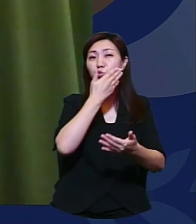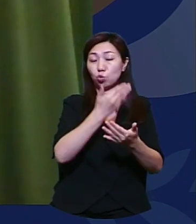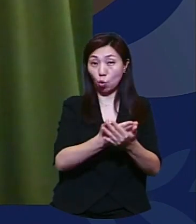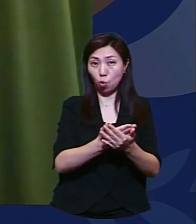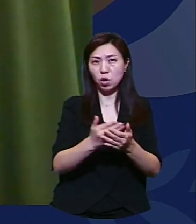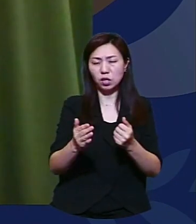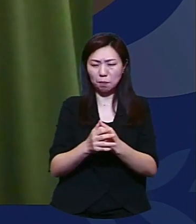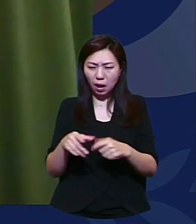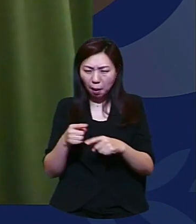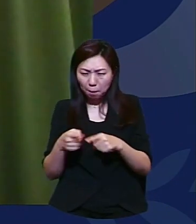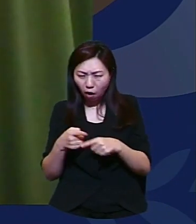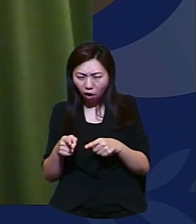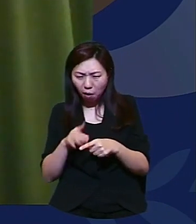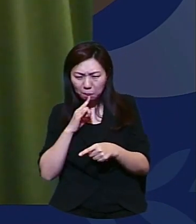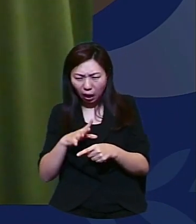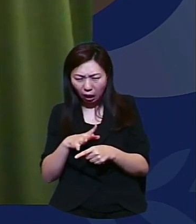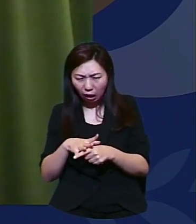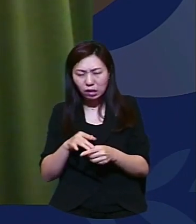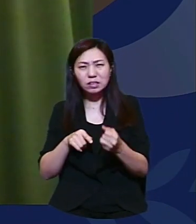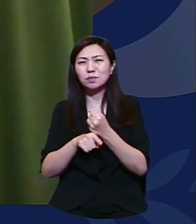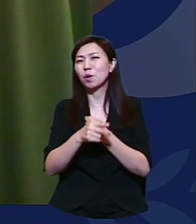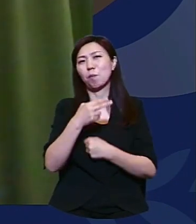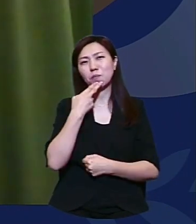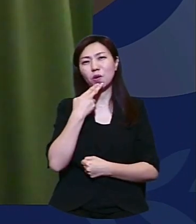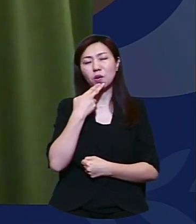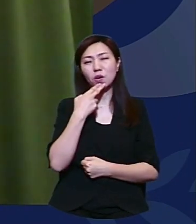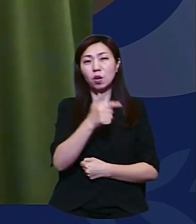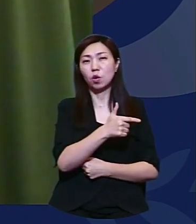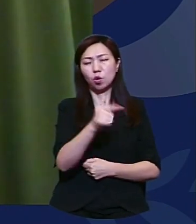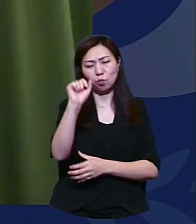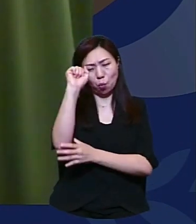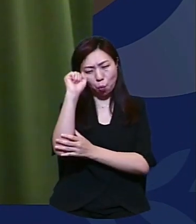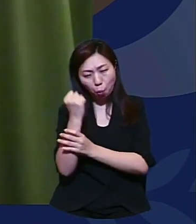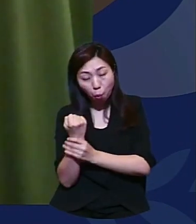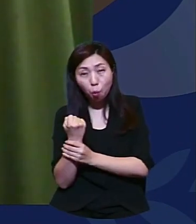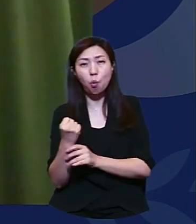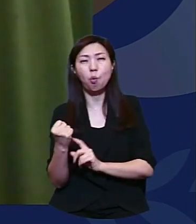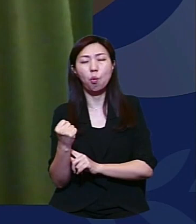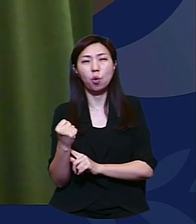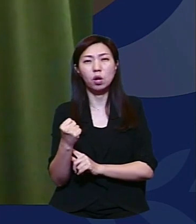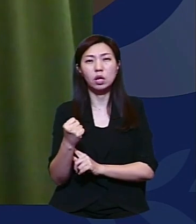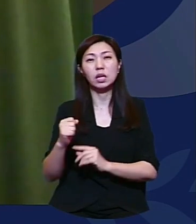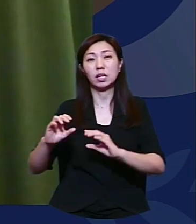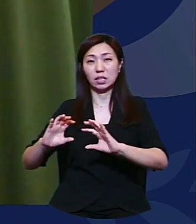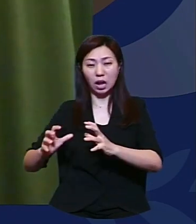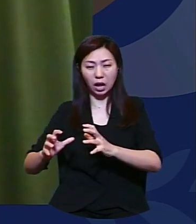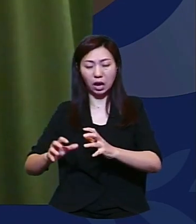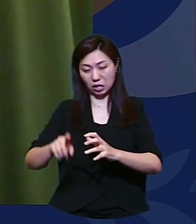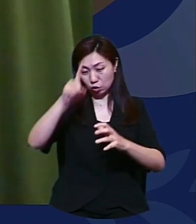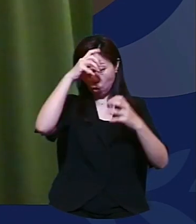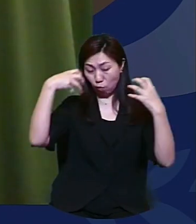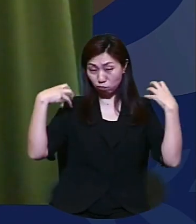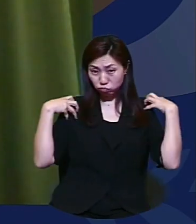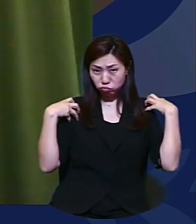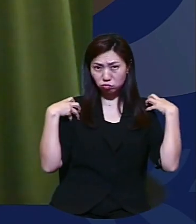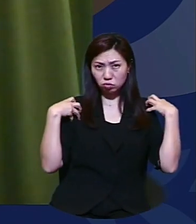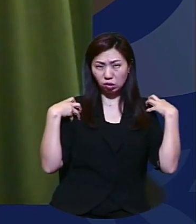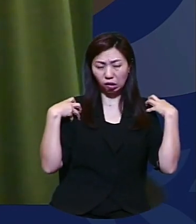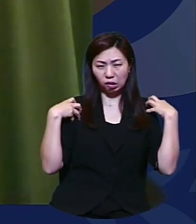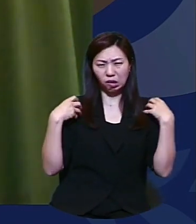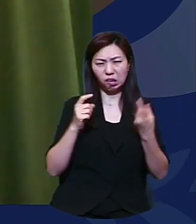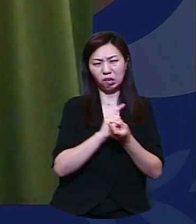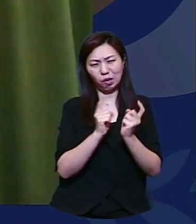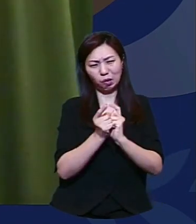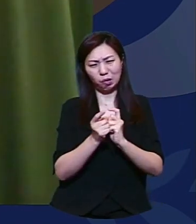of outdated laws and very siloed systems, governments not talking with one another, and actually, in some cases, government information